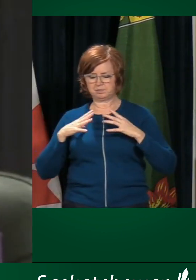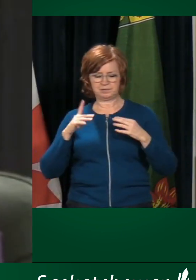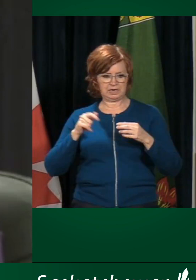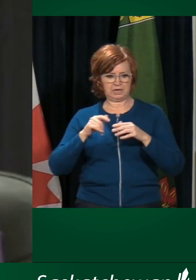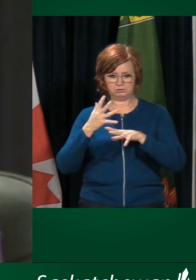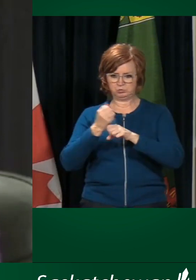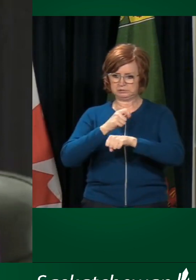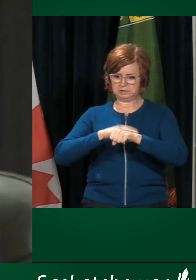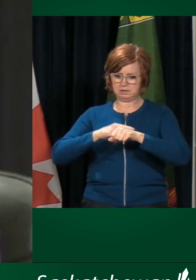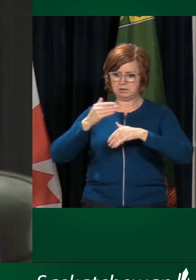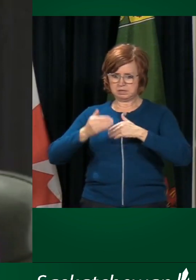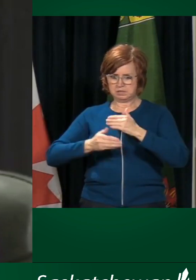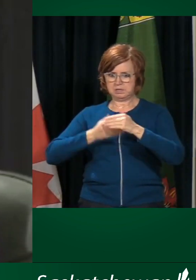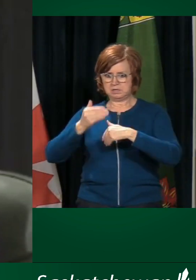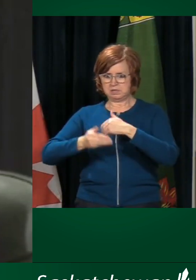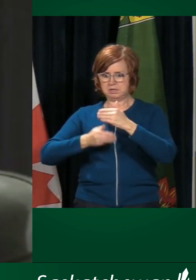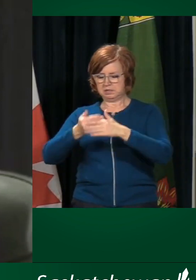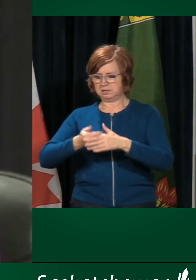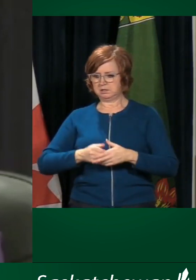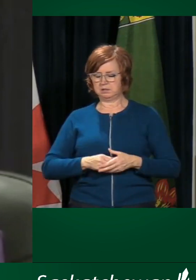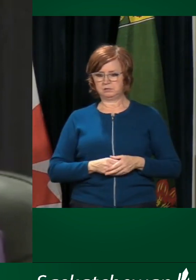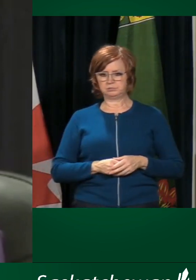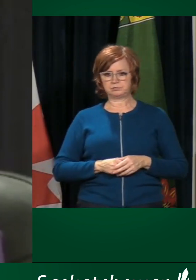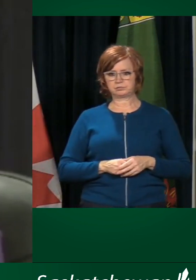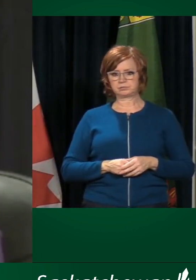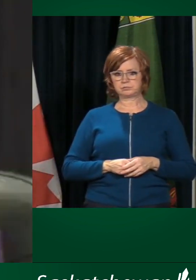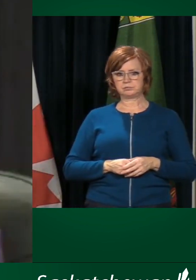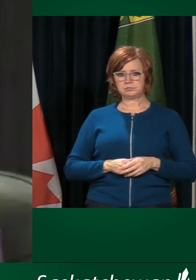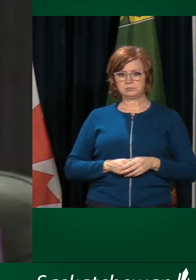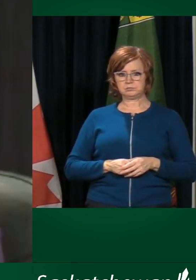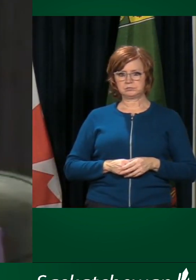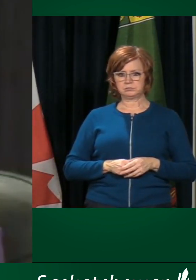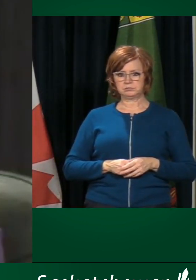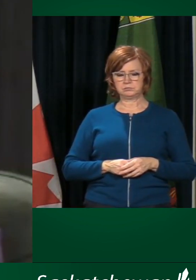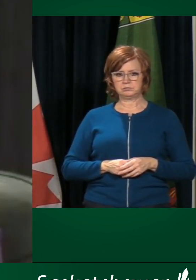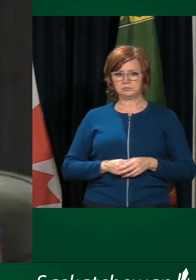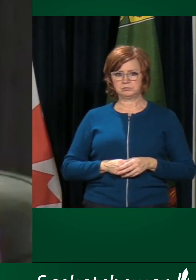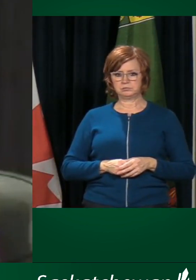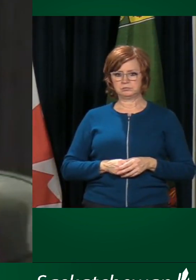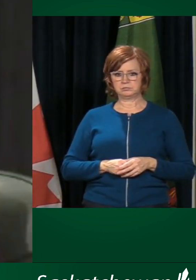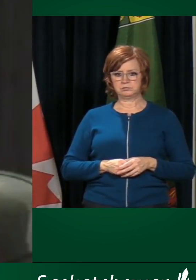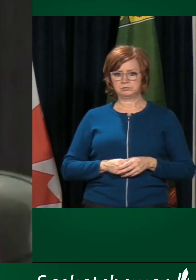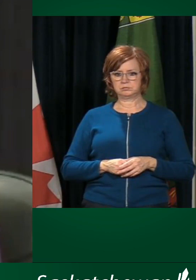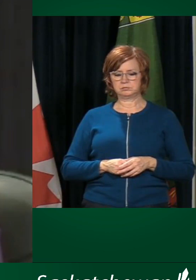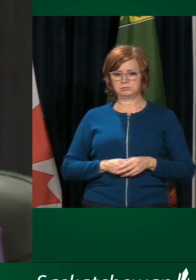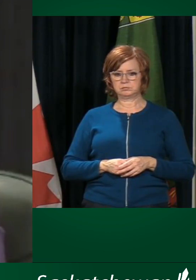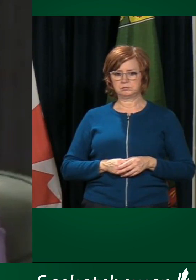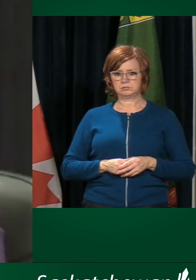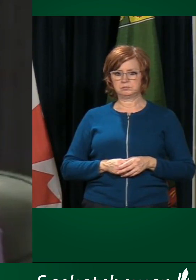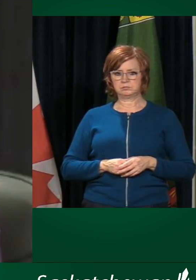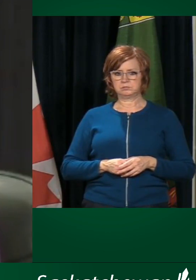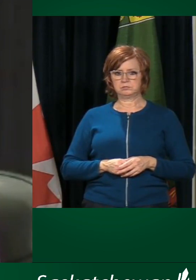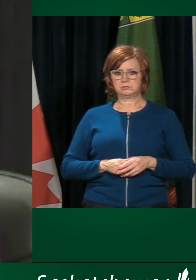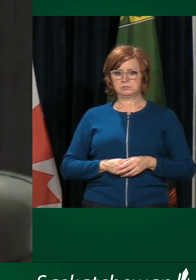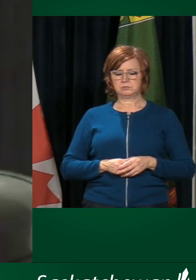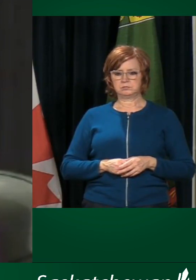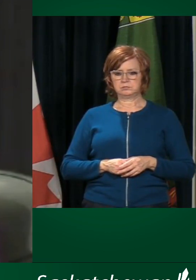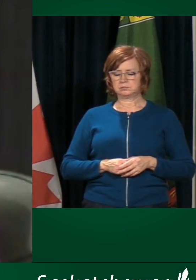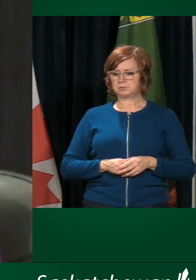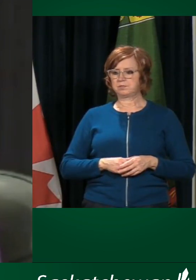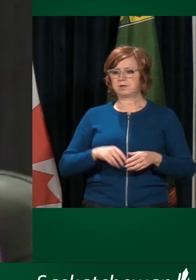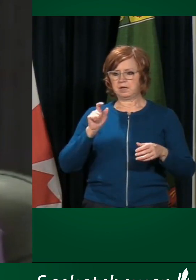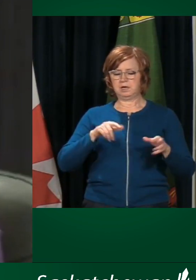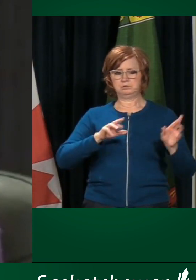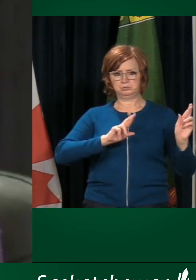we need to build that capacity. And even if we're not using that capacity for COVID, we may need that capacity for other type of care that we'll be